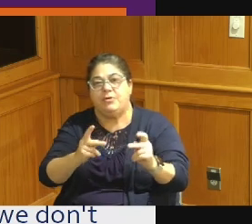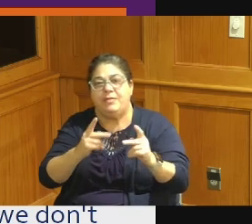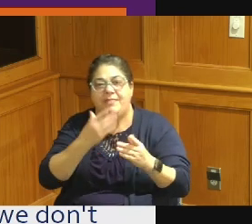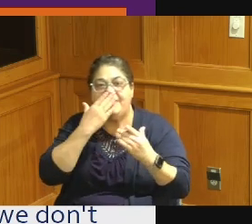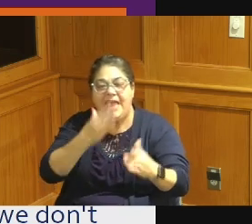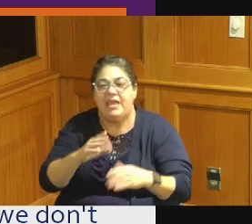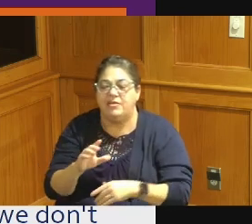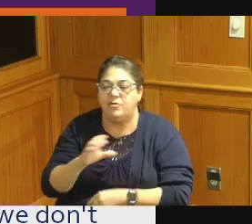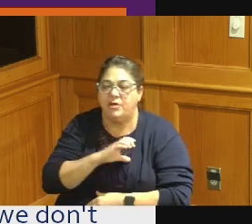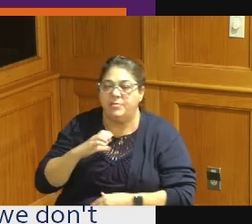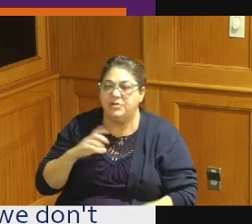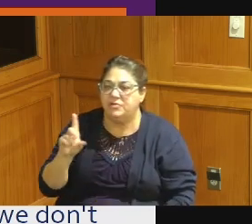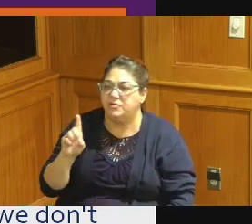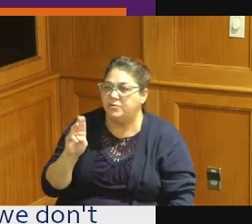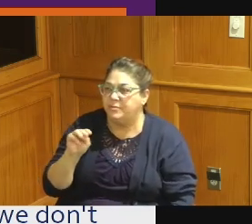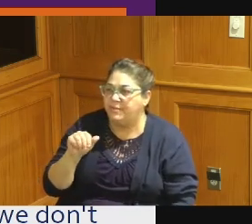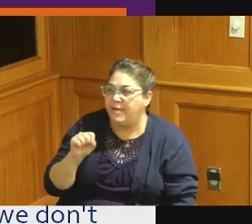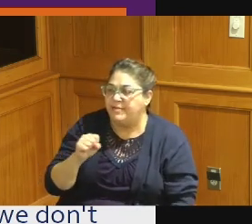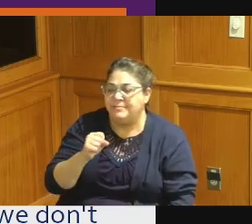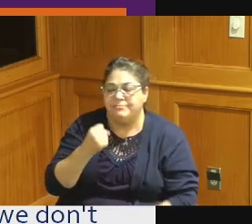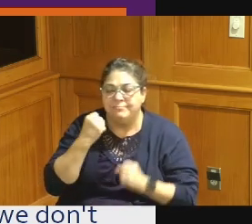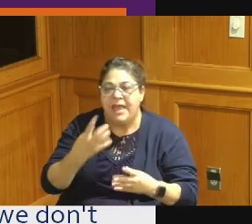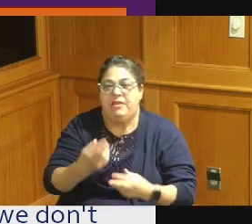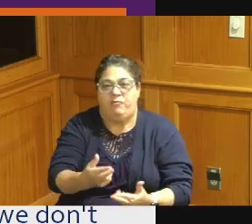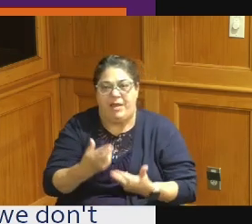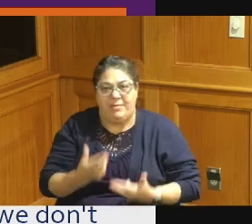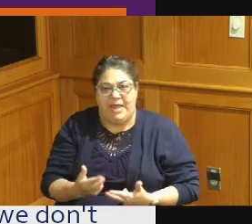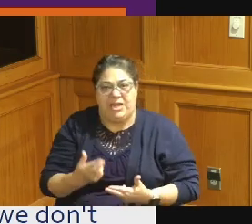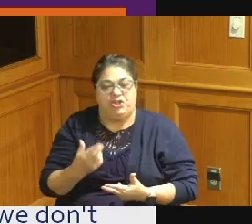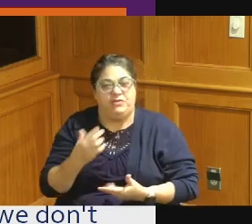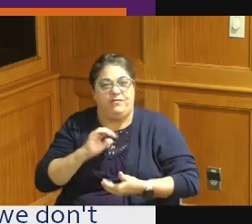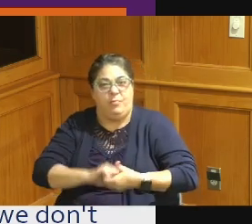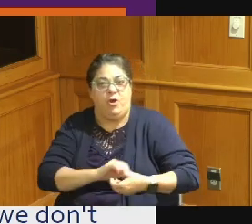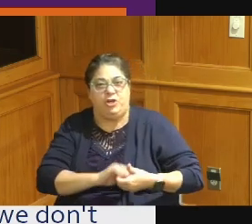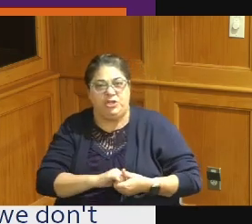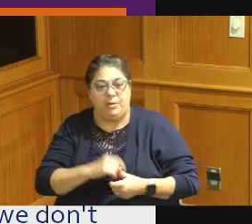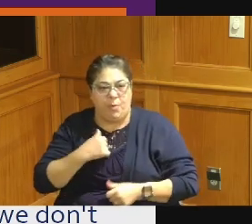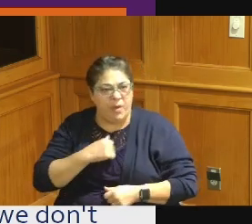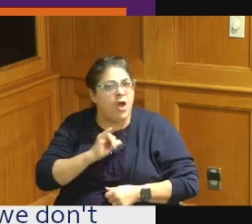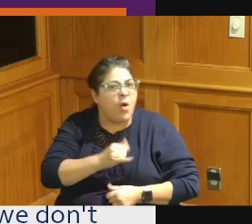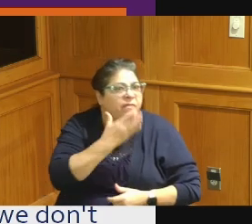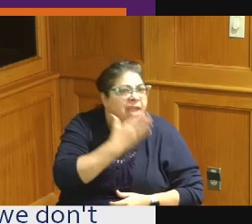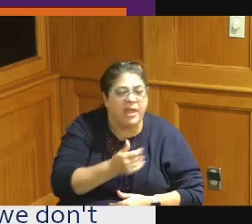Dumas especially for making several recommendations that we've been tracking down with them.